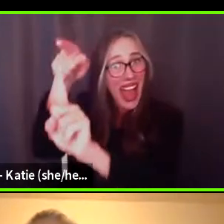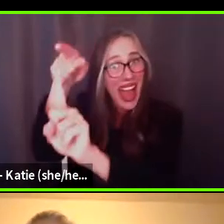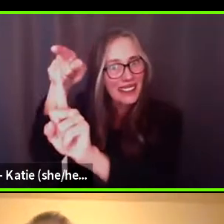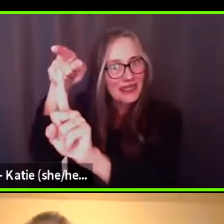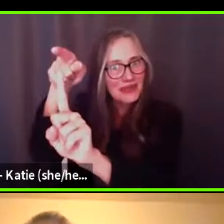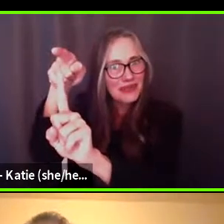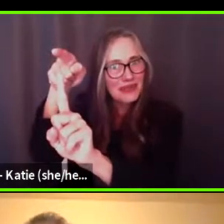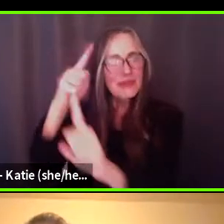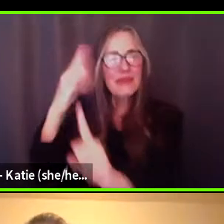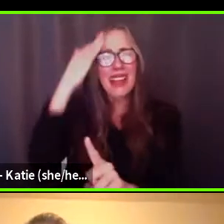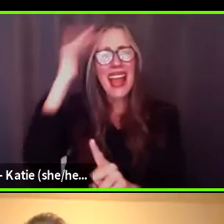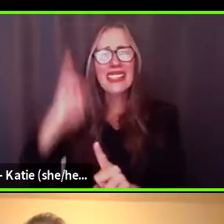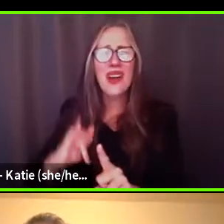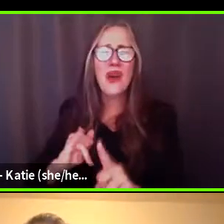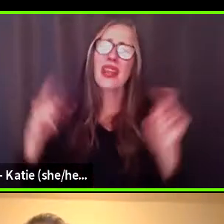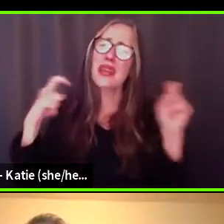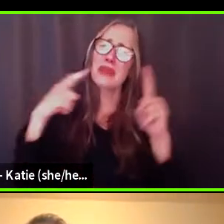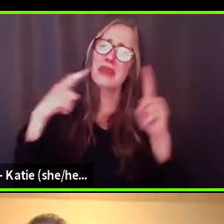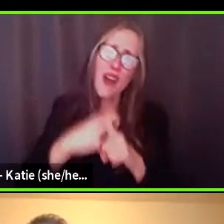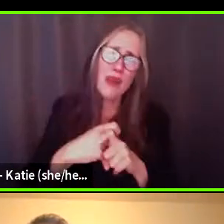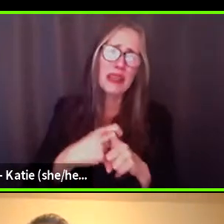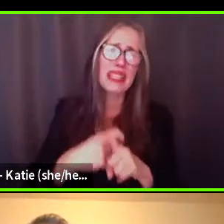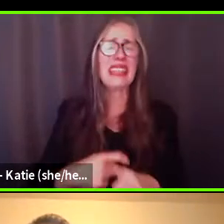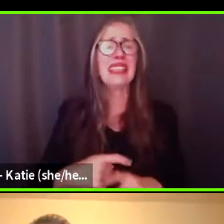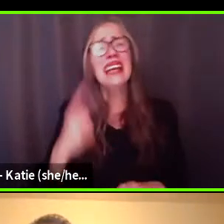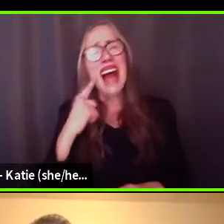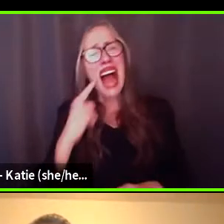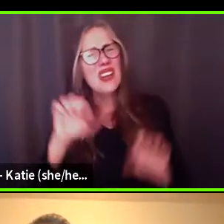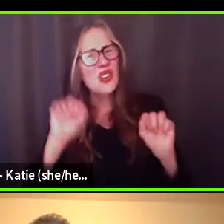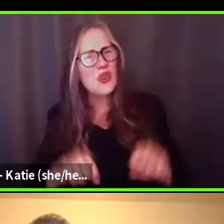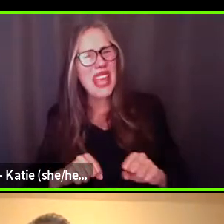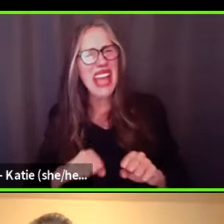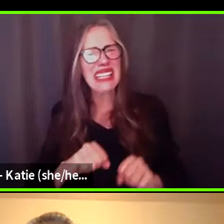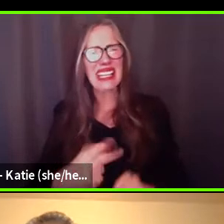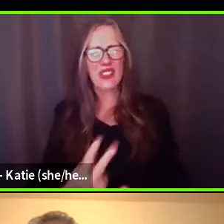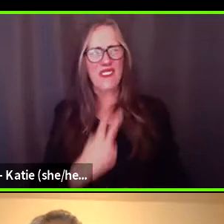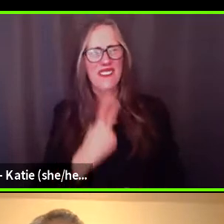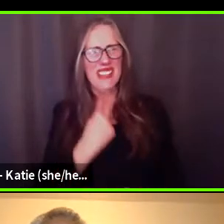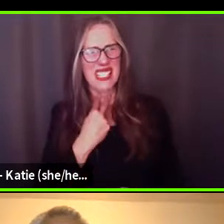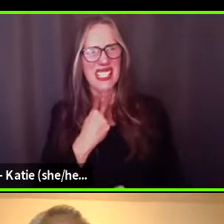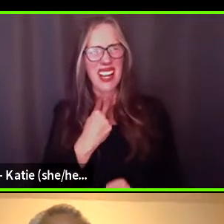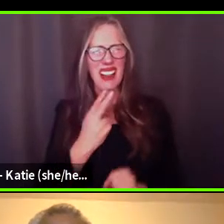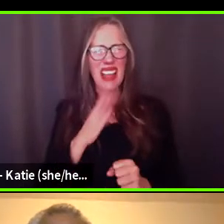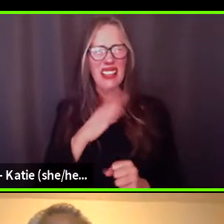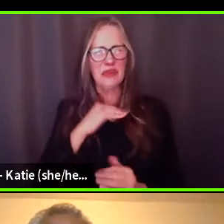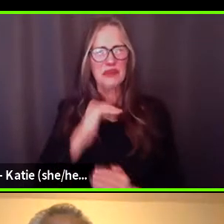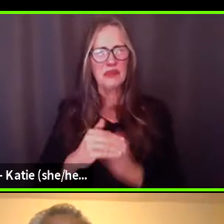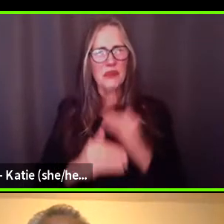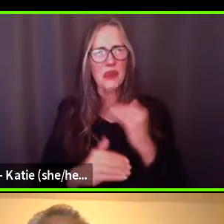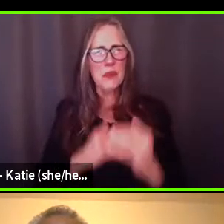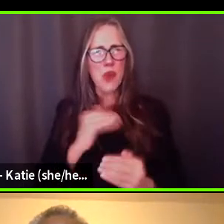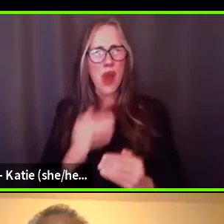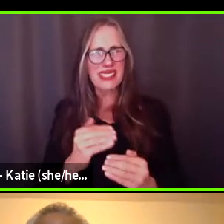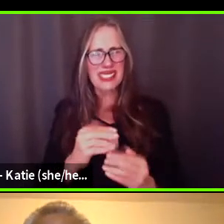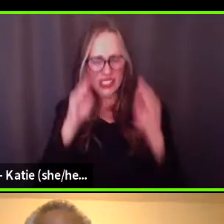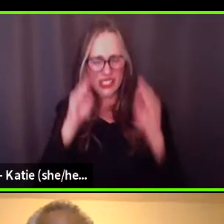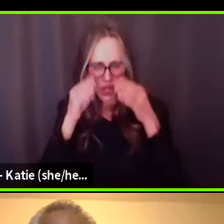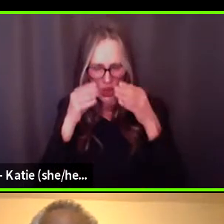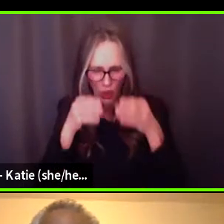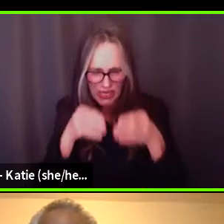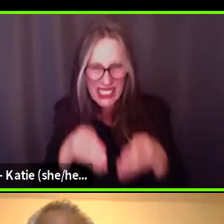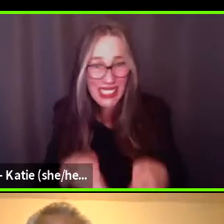entangled with entanglement with it i think can be part of that kind of process looking going forward